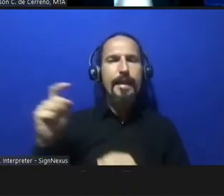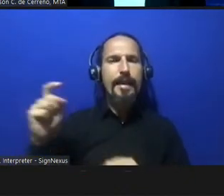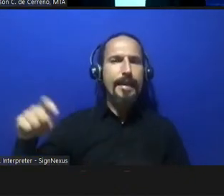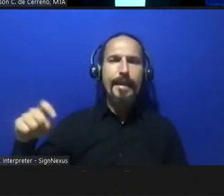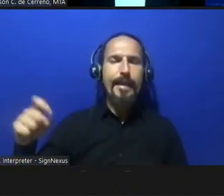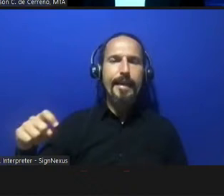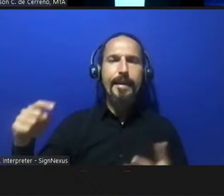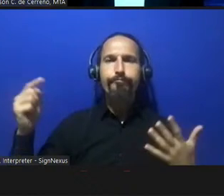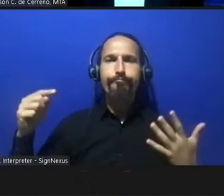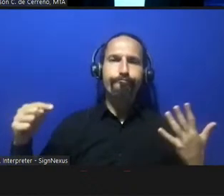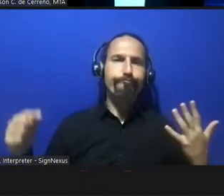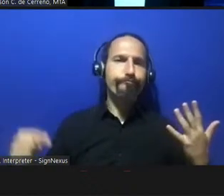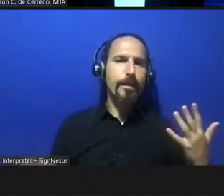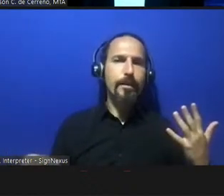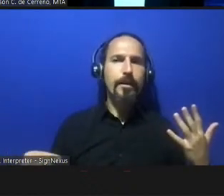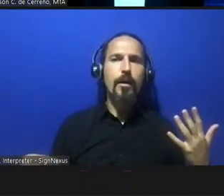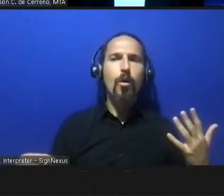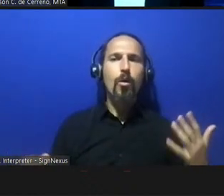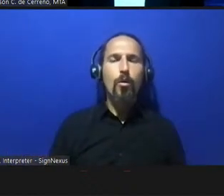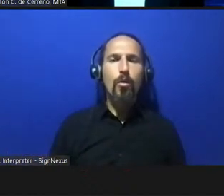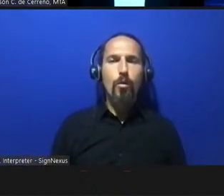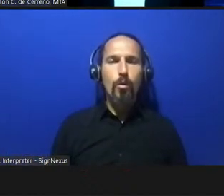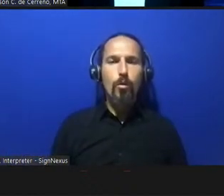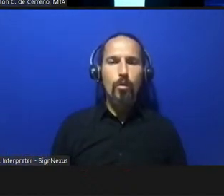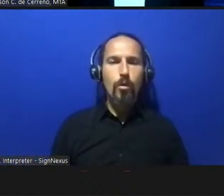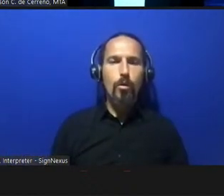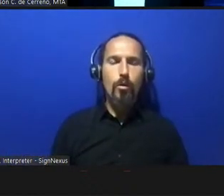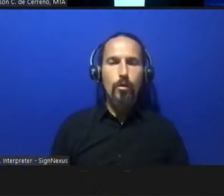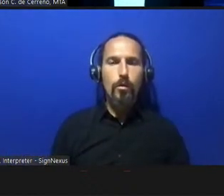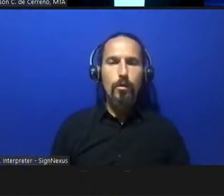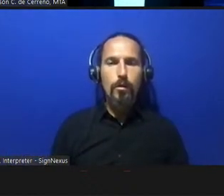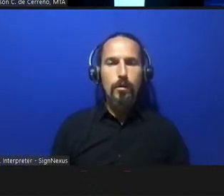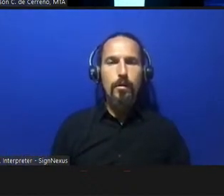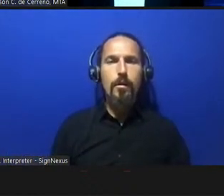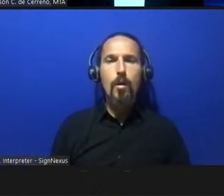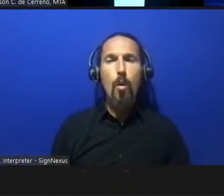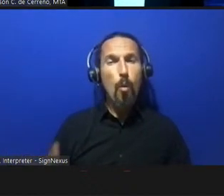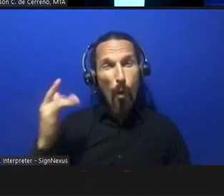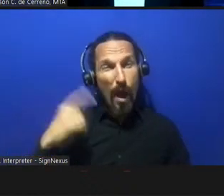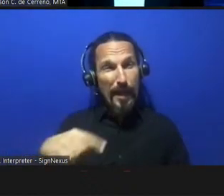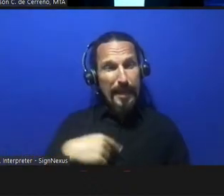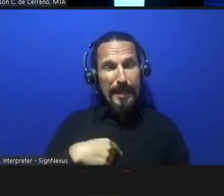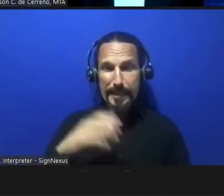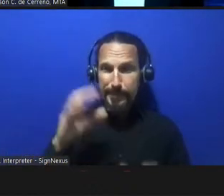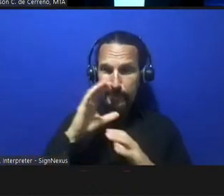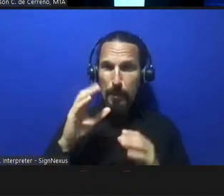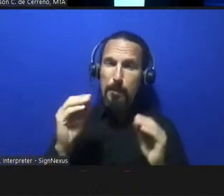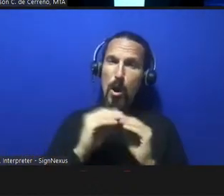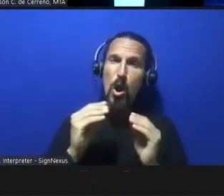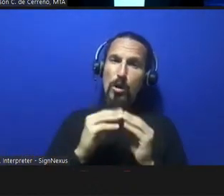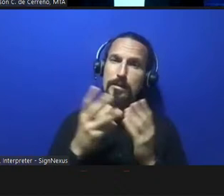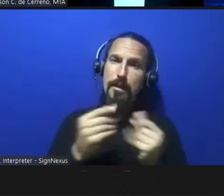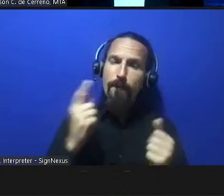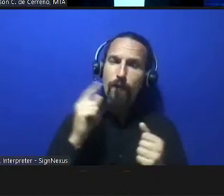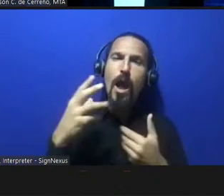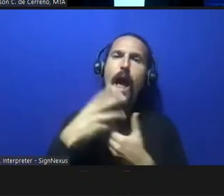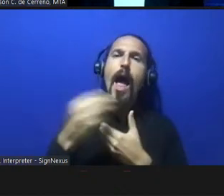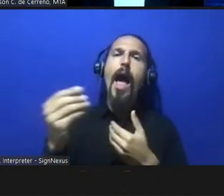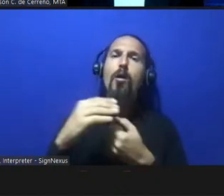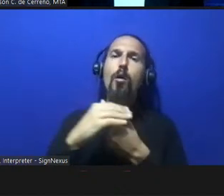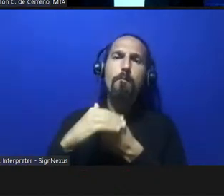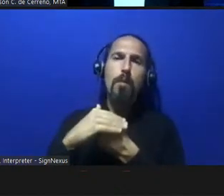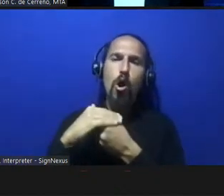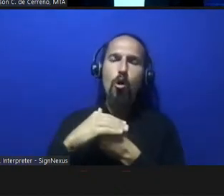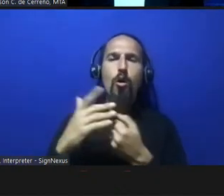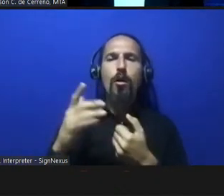um why are not were they not why are we not seeking more remedies for the outer boroughs for express for